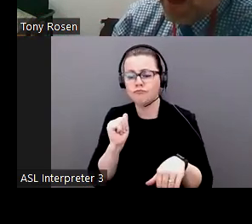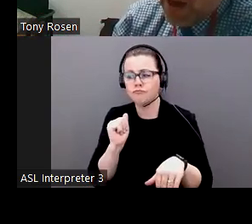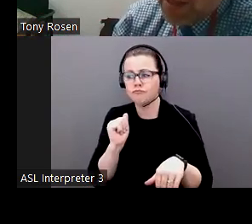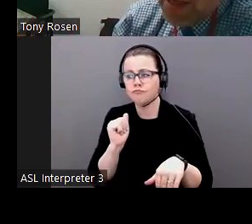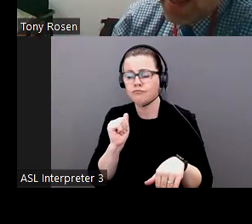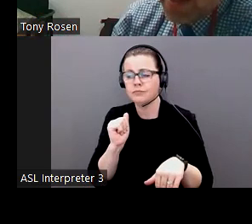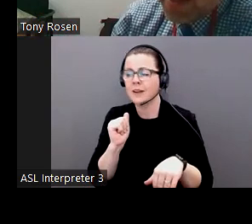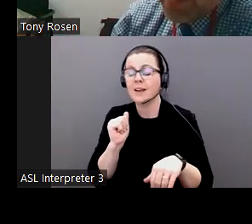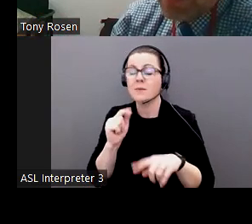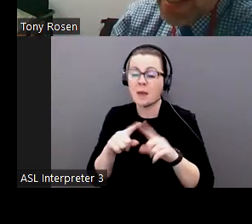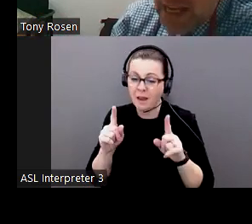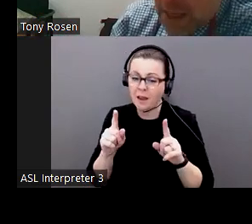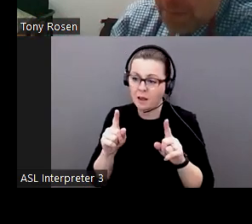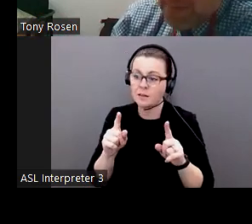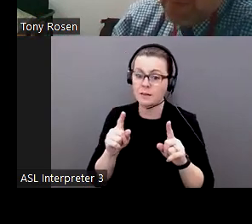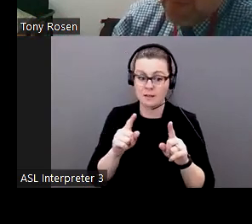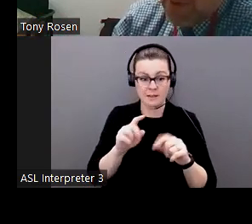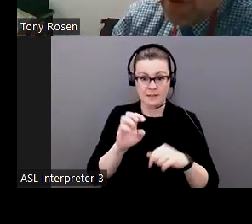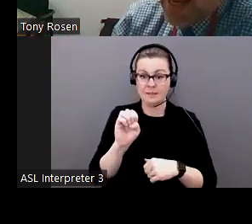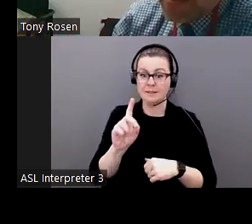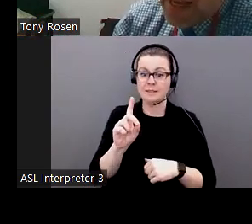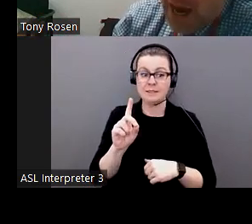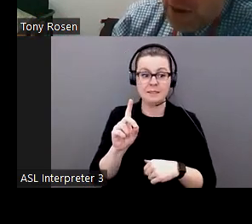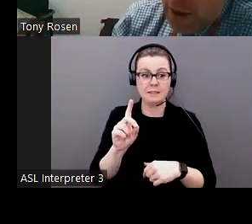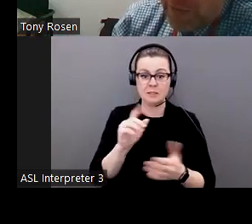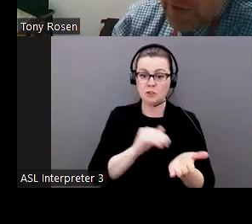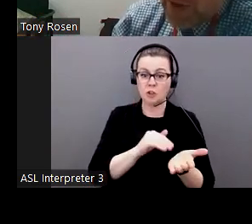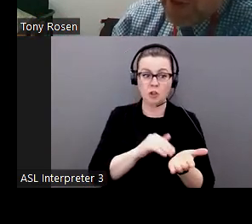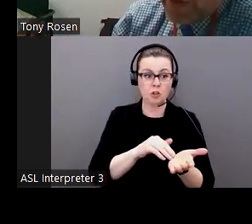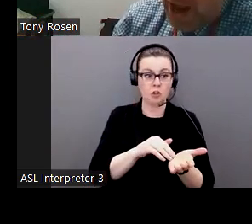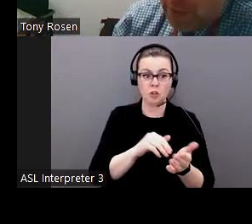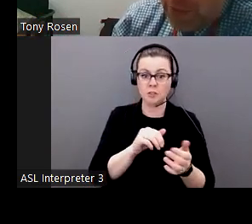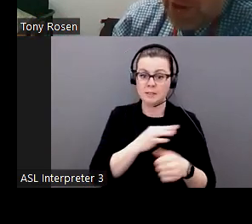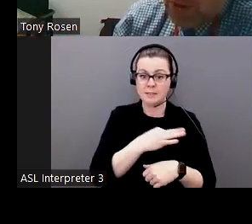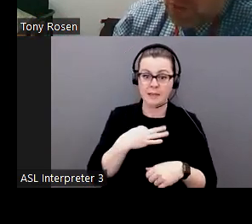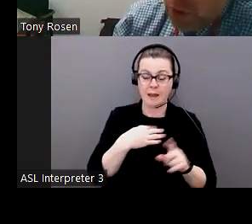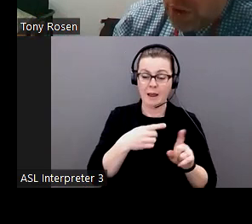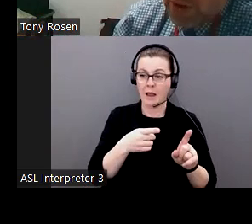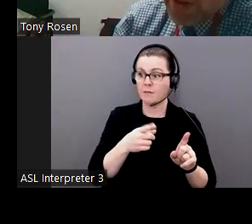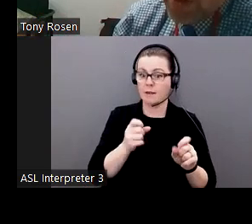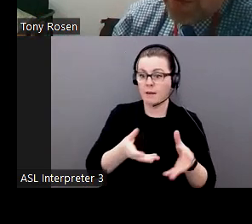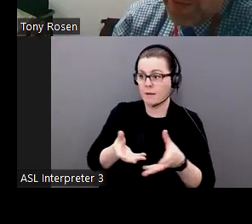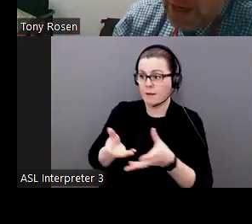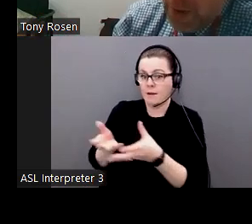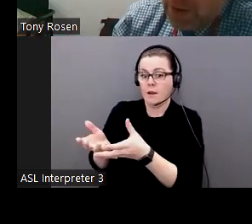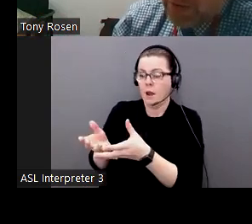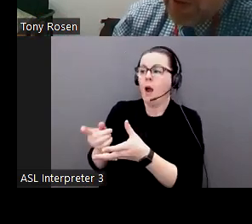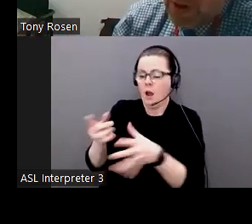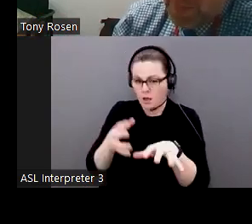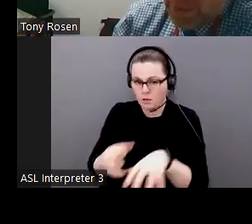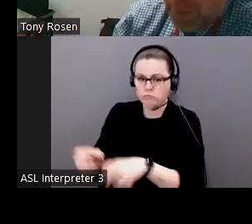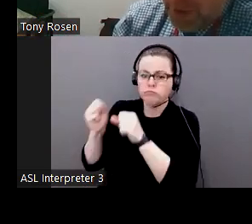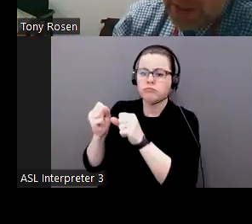providers because the team takes care of the challenging work to figure